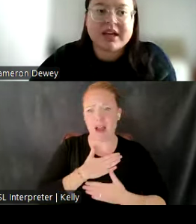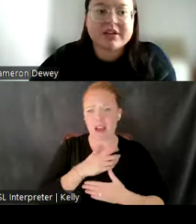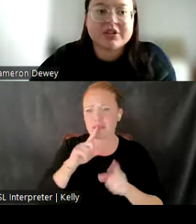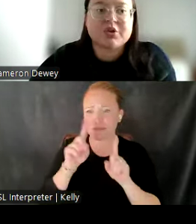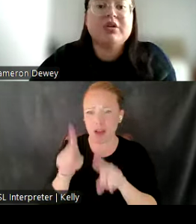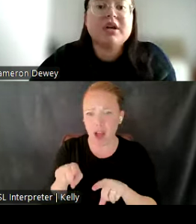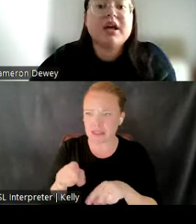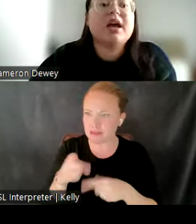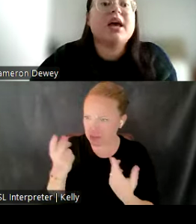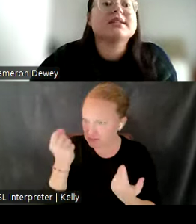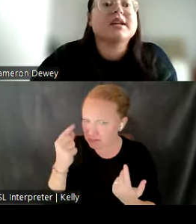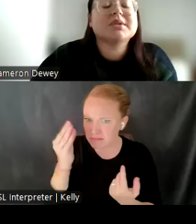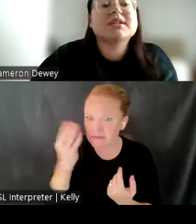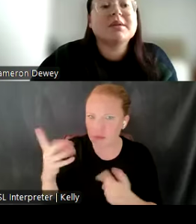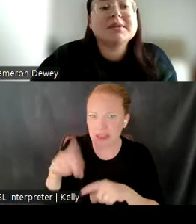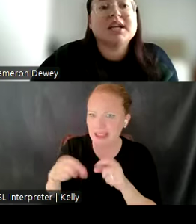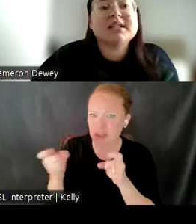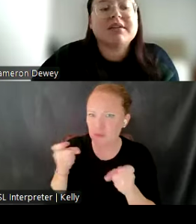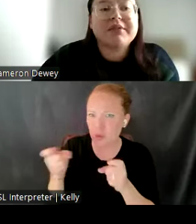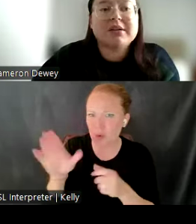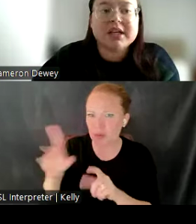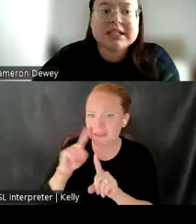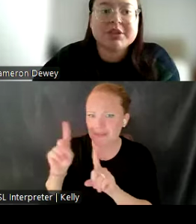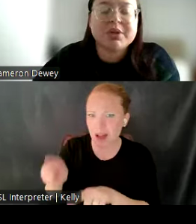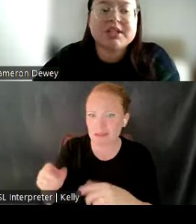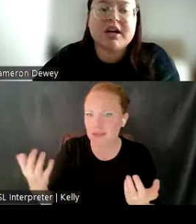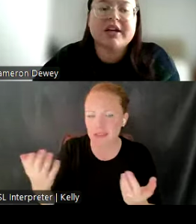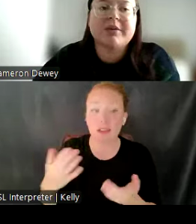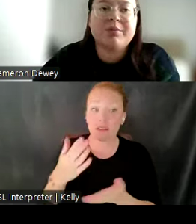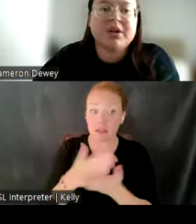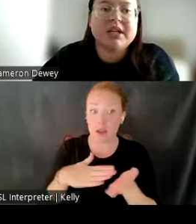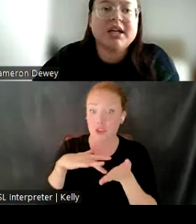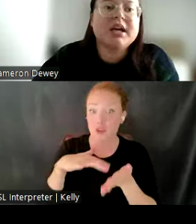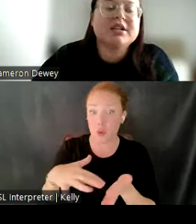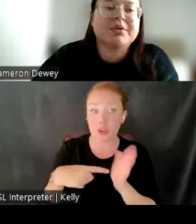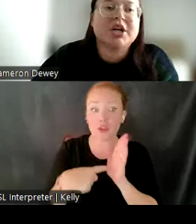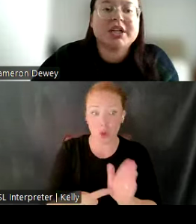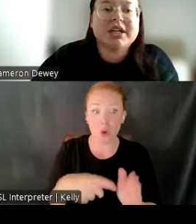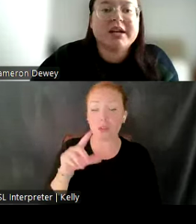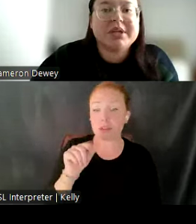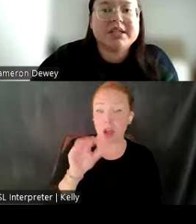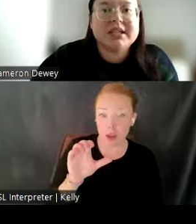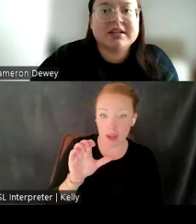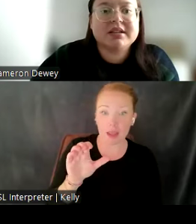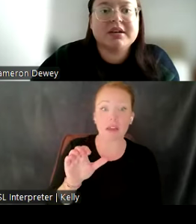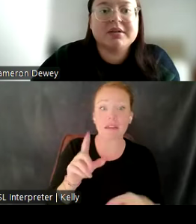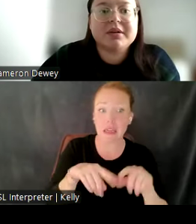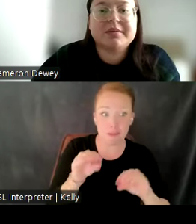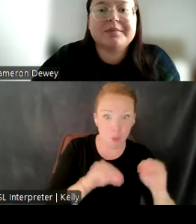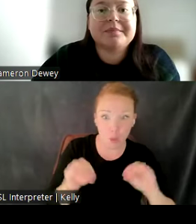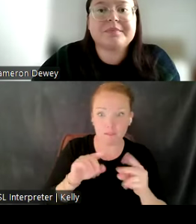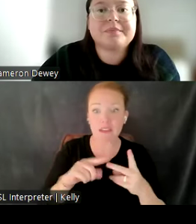something they can't control. And some studies have found links between tonic immobility, depression, and